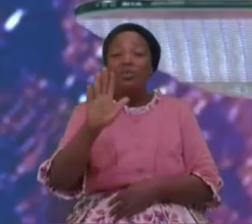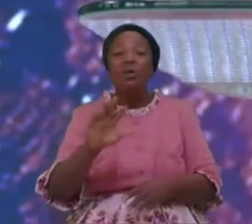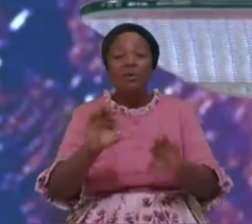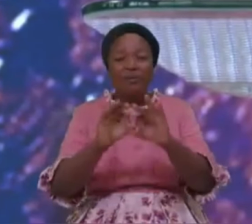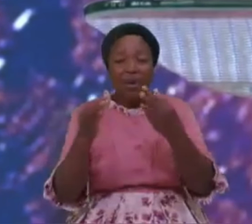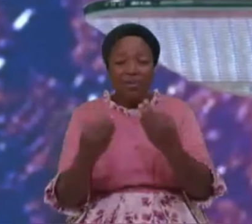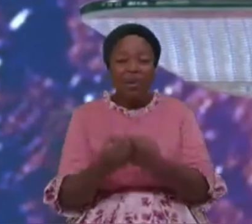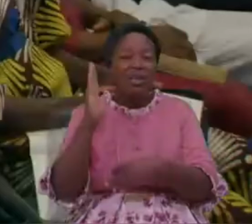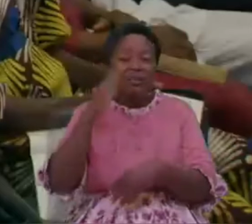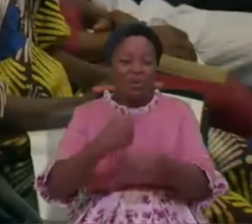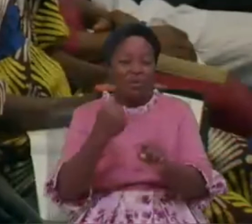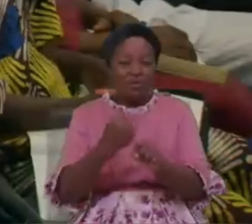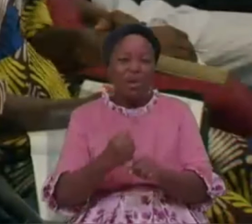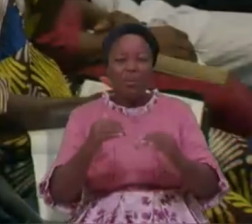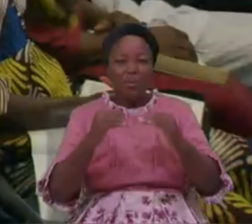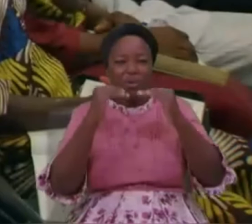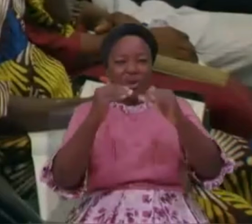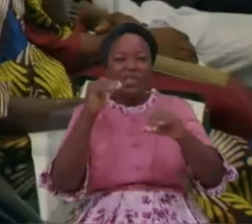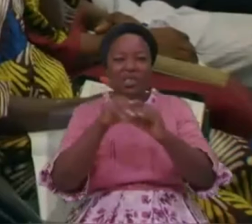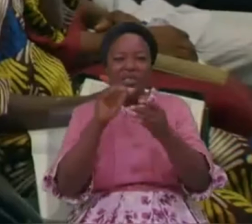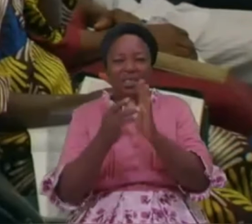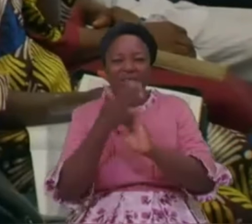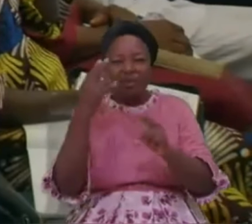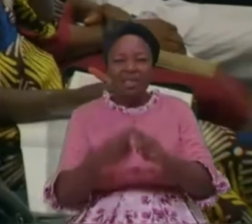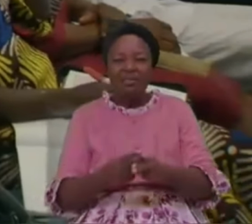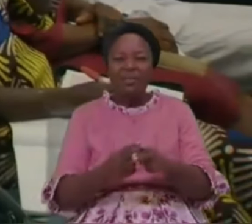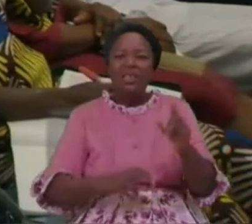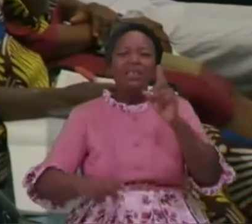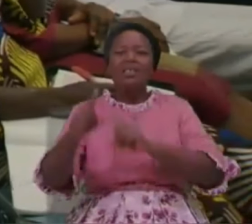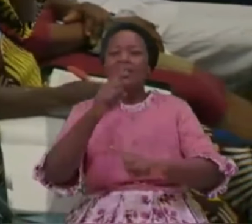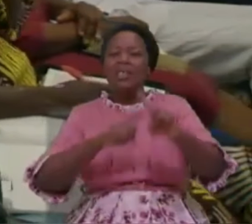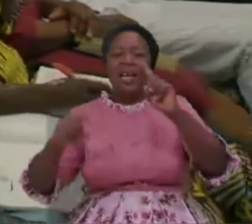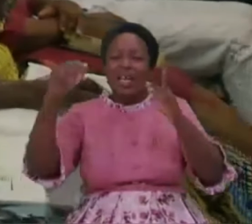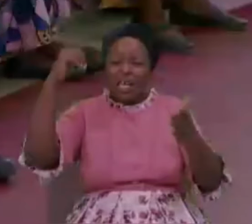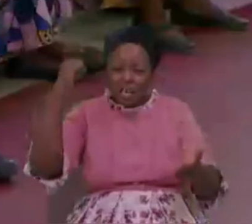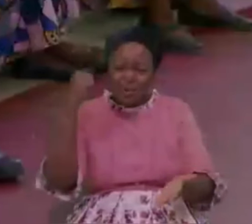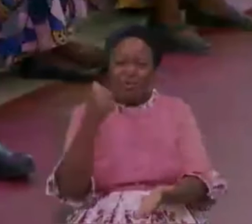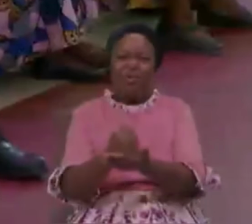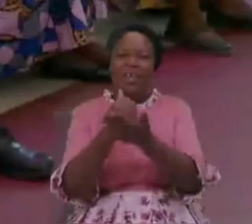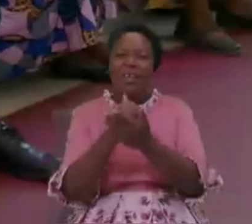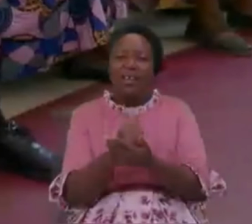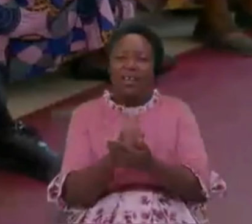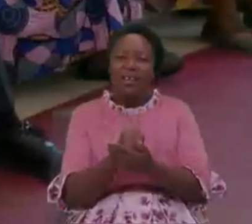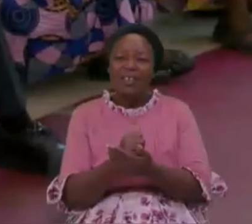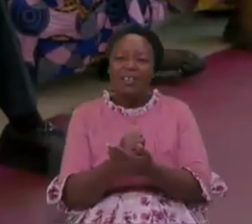family will make progress. Say the amen that you are going to work on.